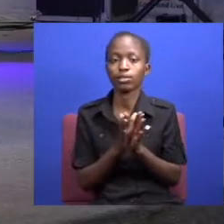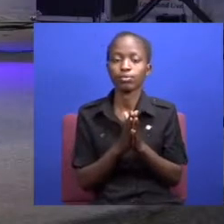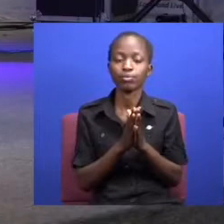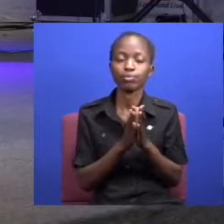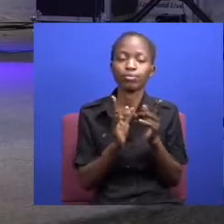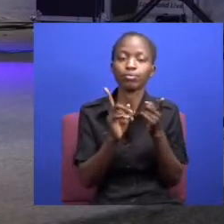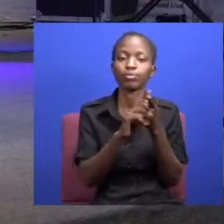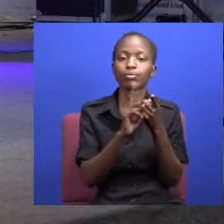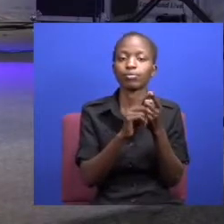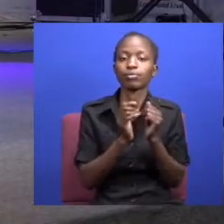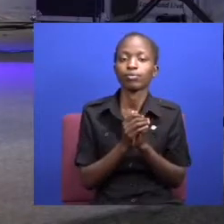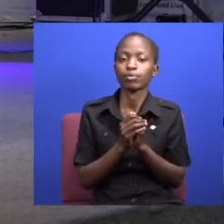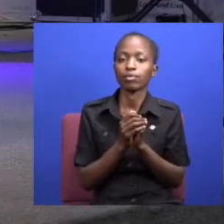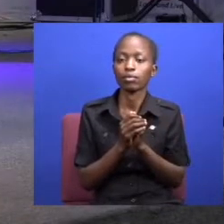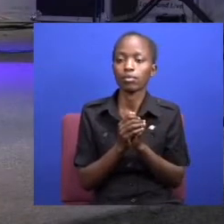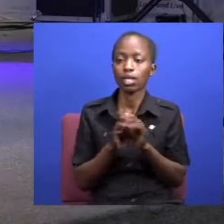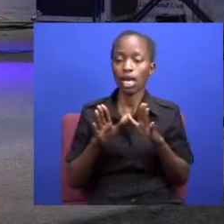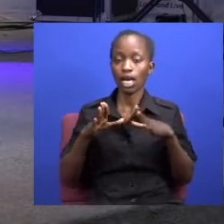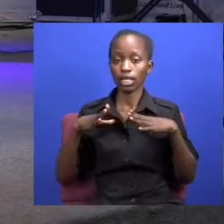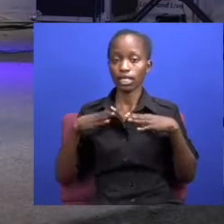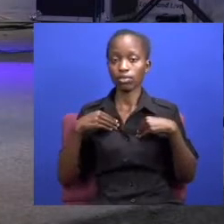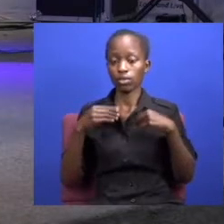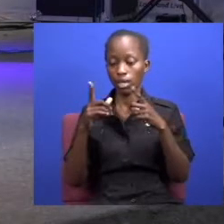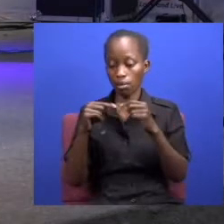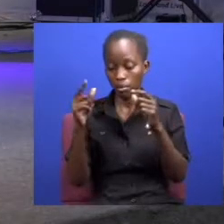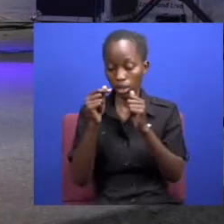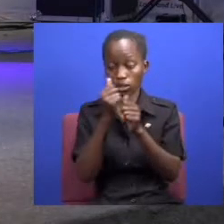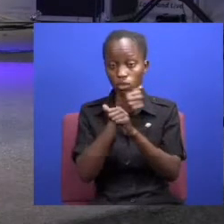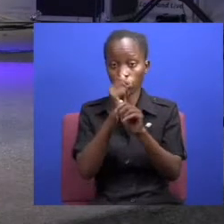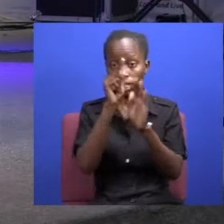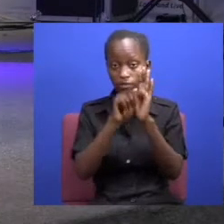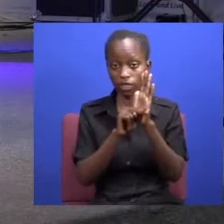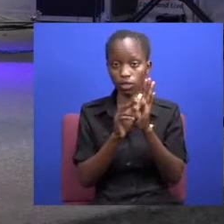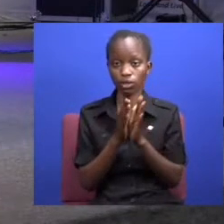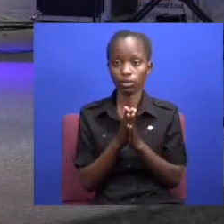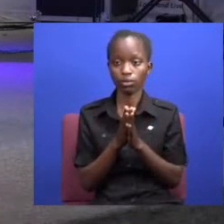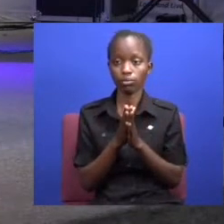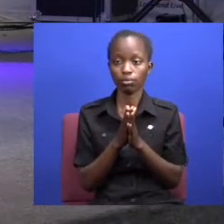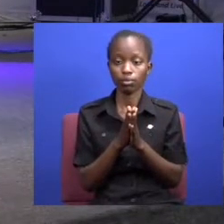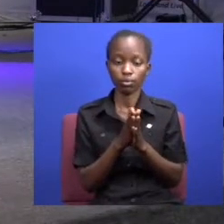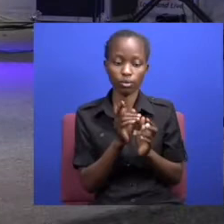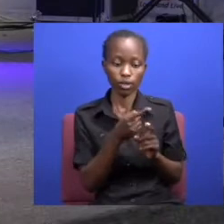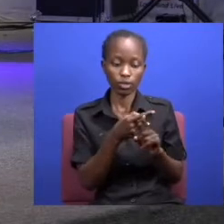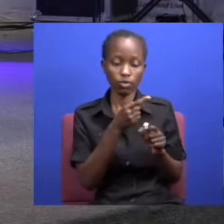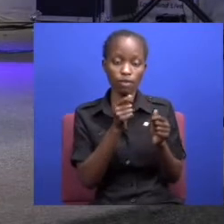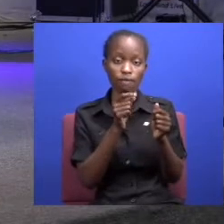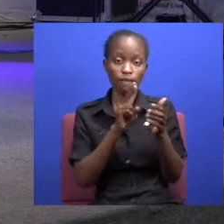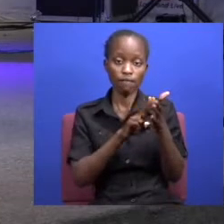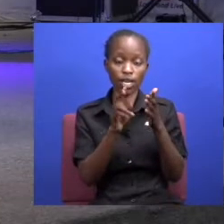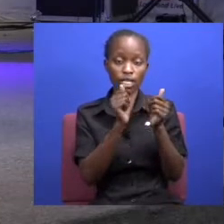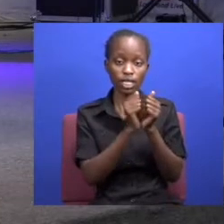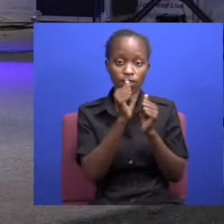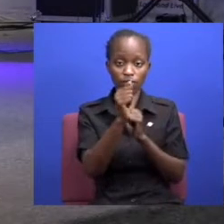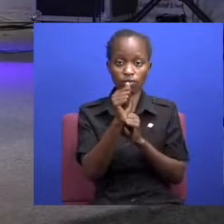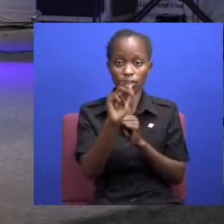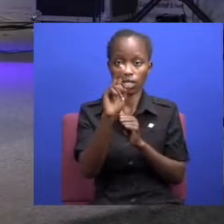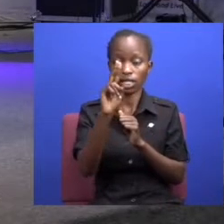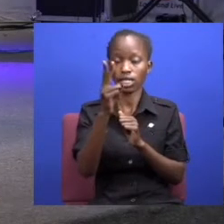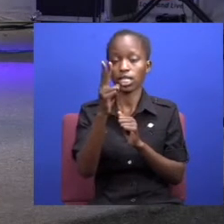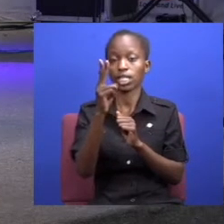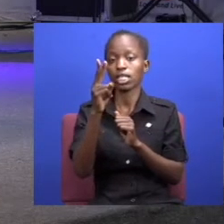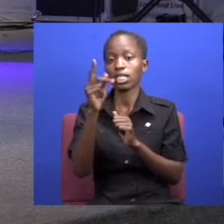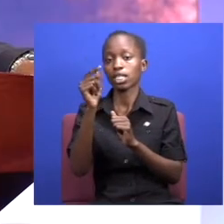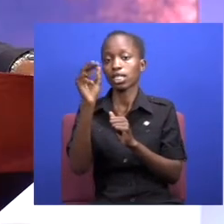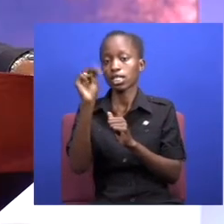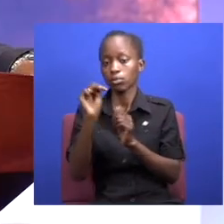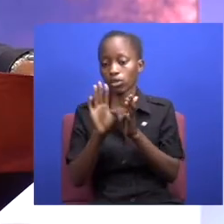quickly talk about the first one, accepting the message of salvation. This I draw from verse 15 of 2 Timothy chapter